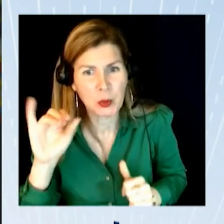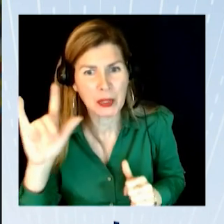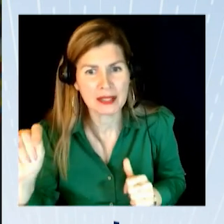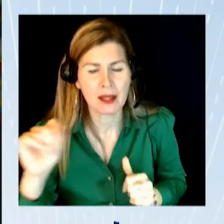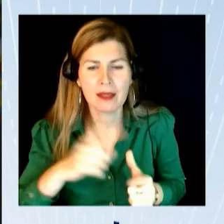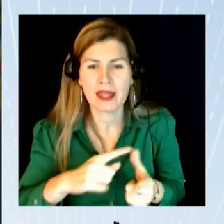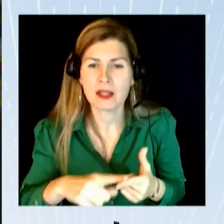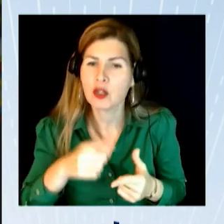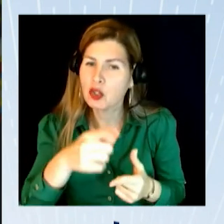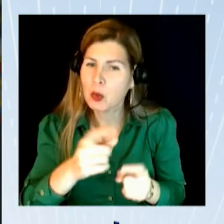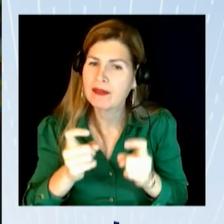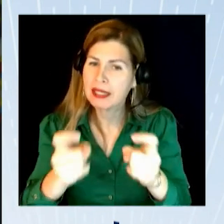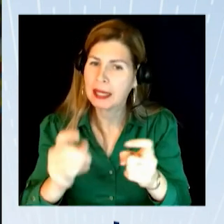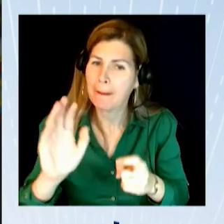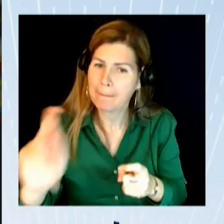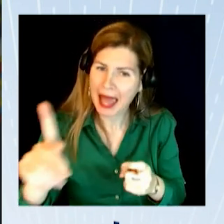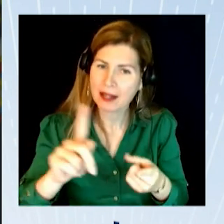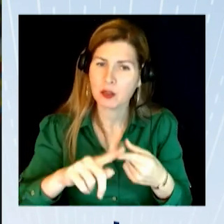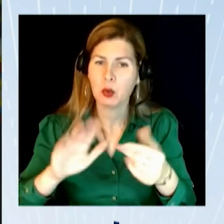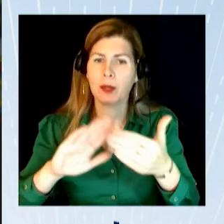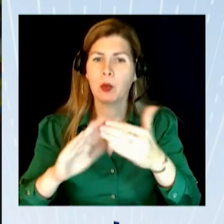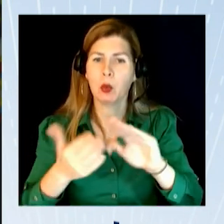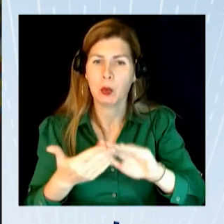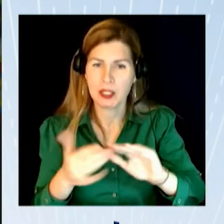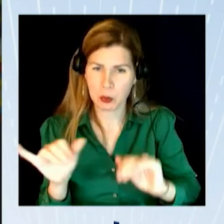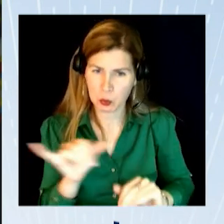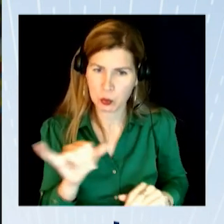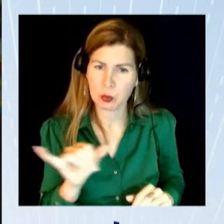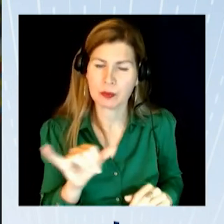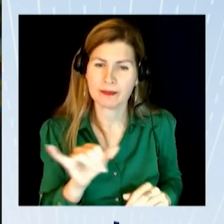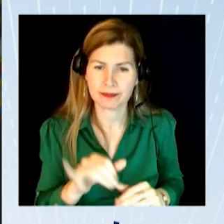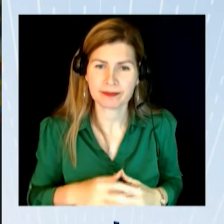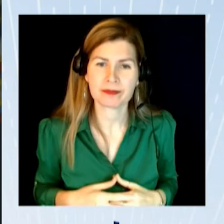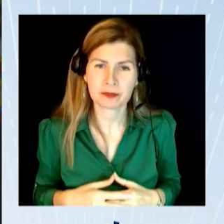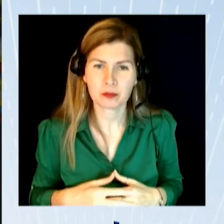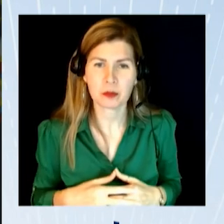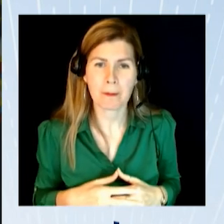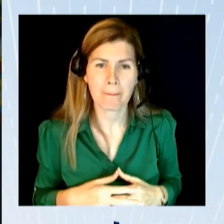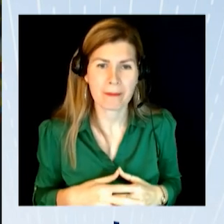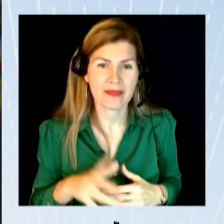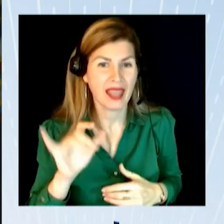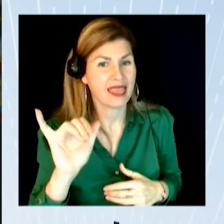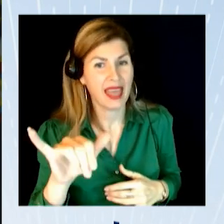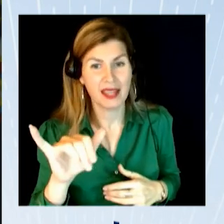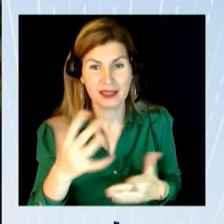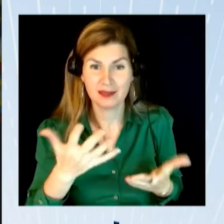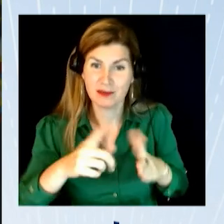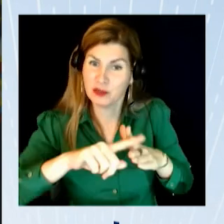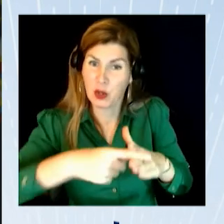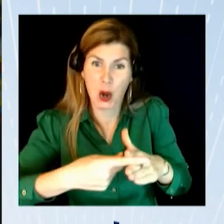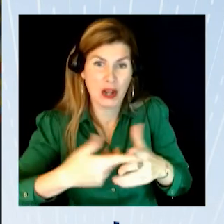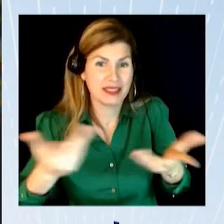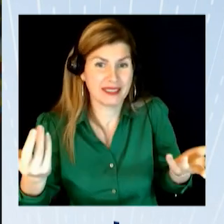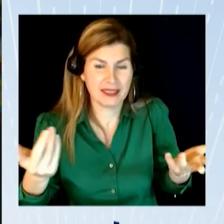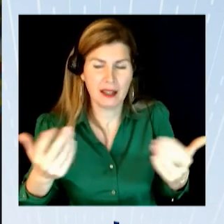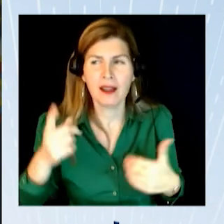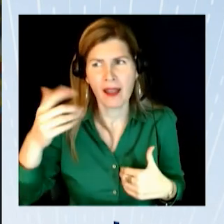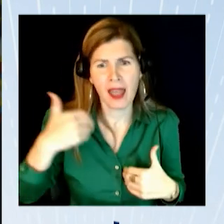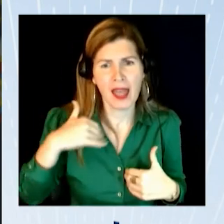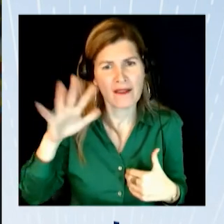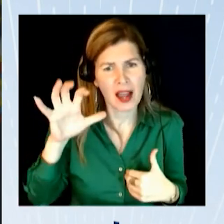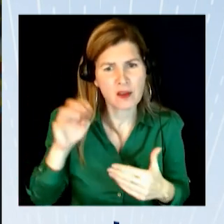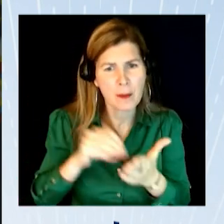to support the community where you're making your profits and where you're building jobs. So that's just the start. They have a $500 million